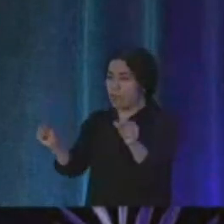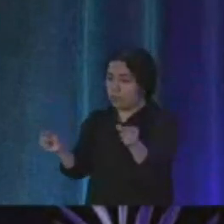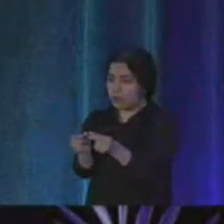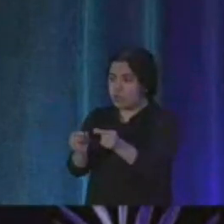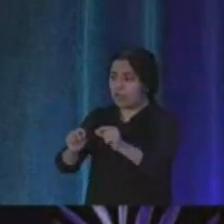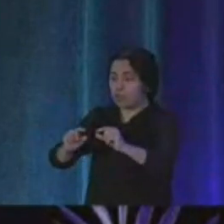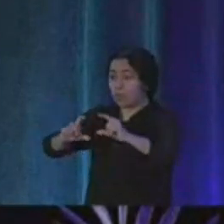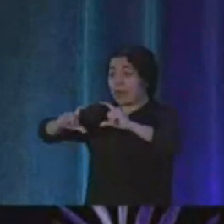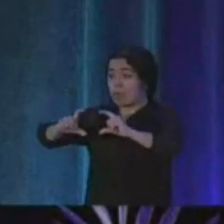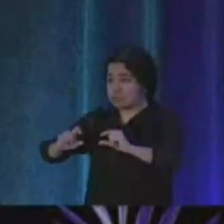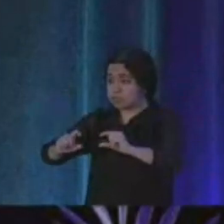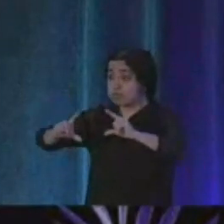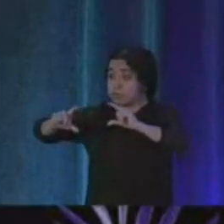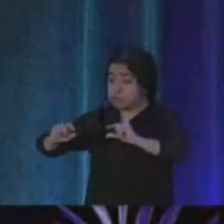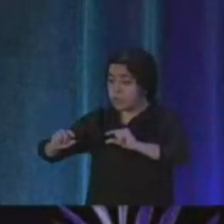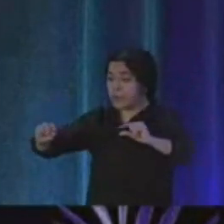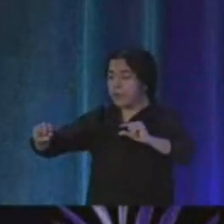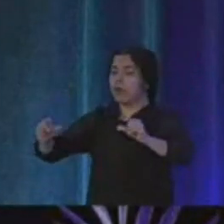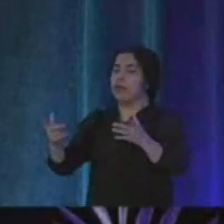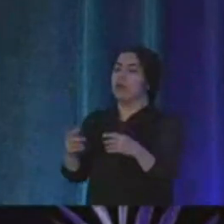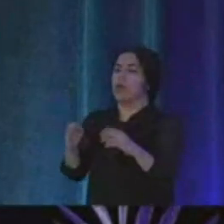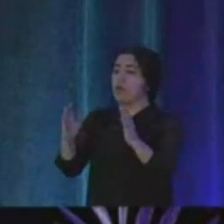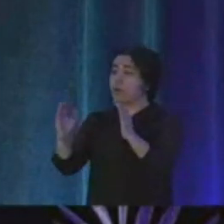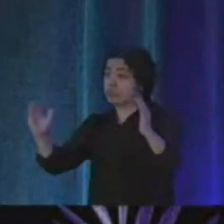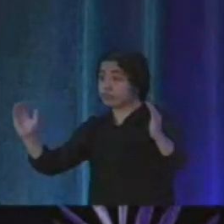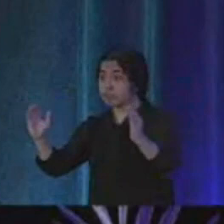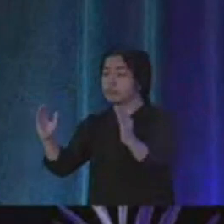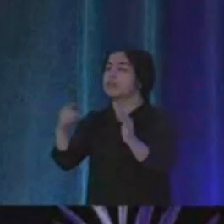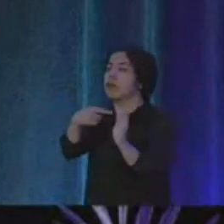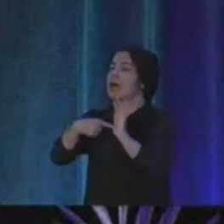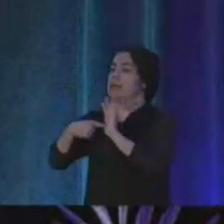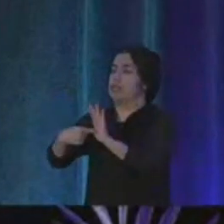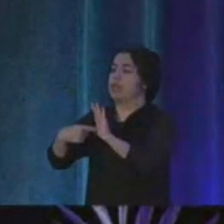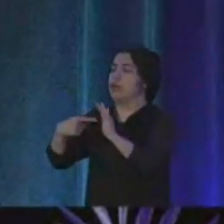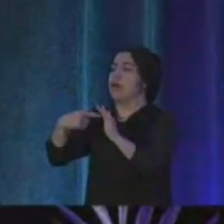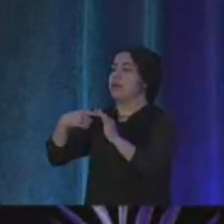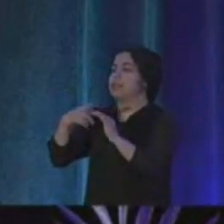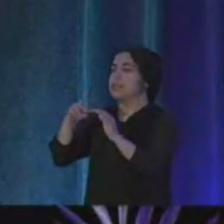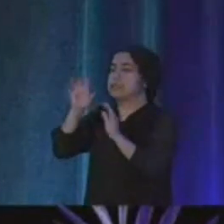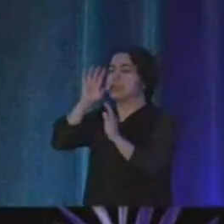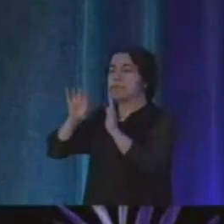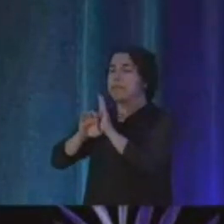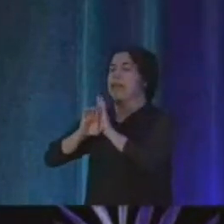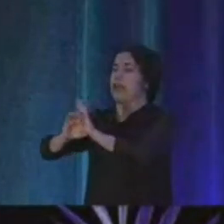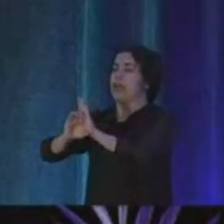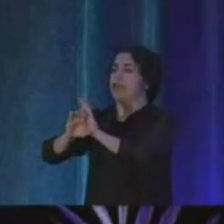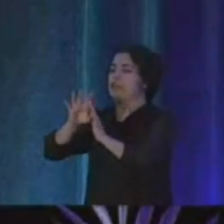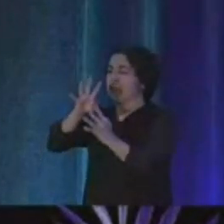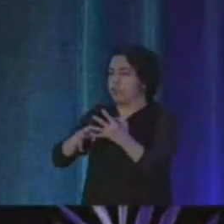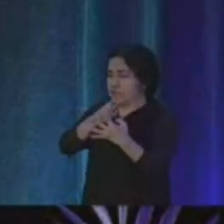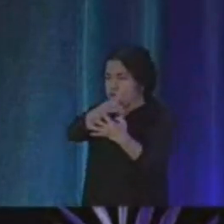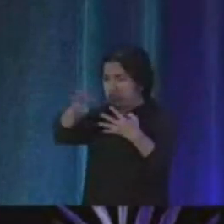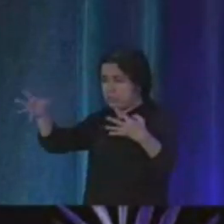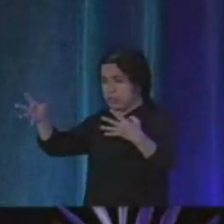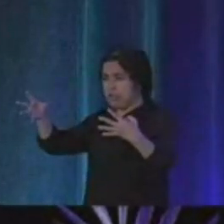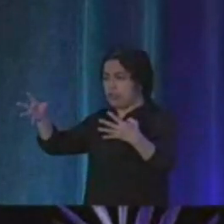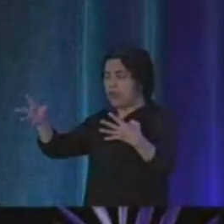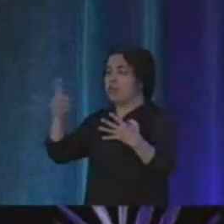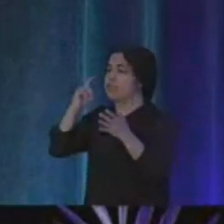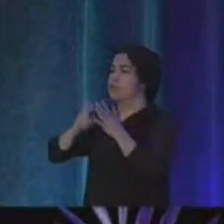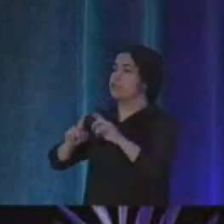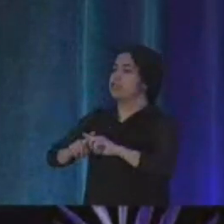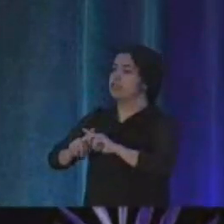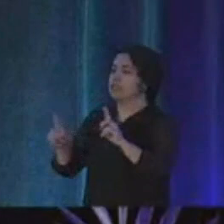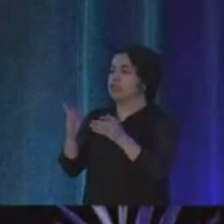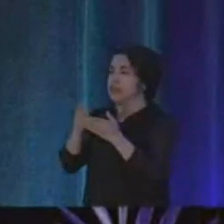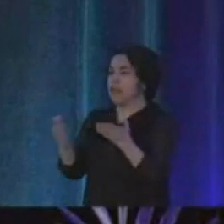to. Here, I decided to go with the display grid, and then call out the different elements to